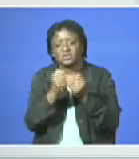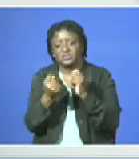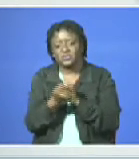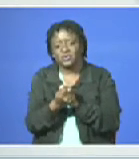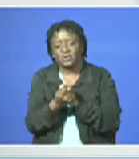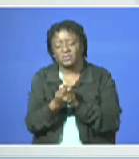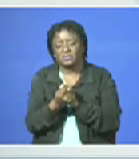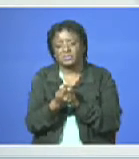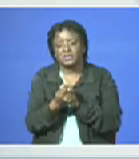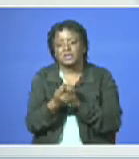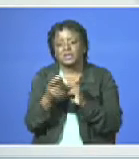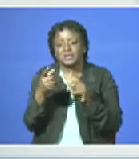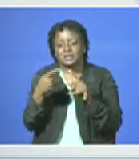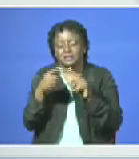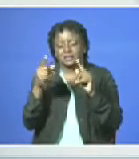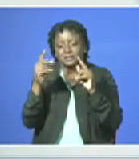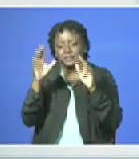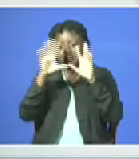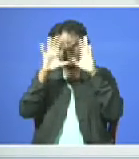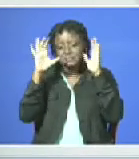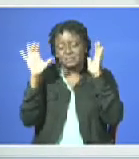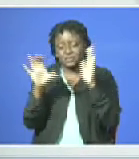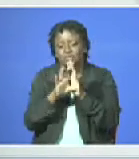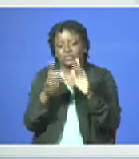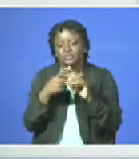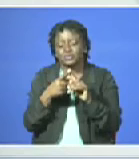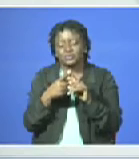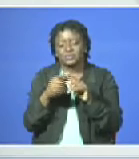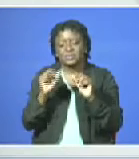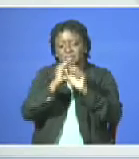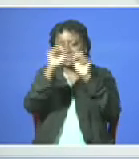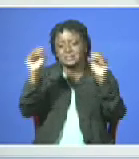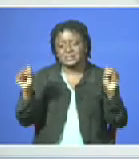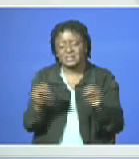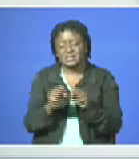scene of the Bahamas' coastal landscape and iconic